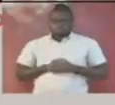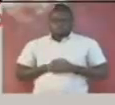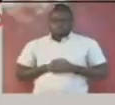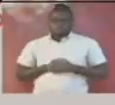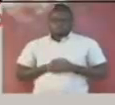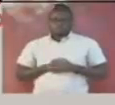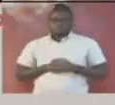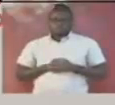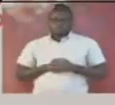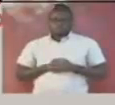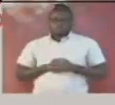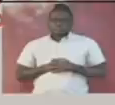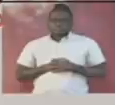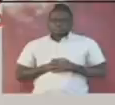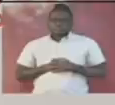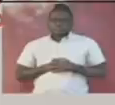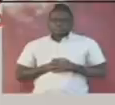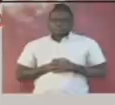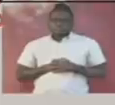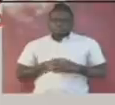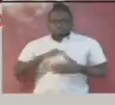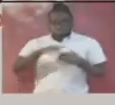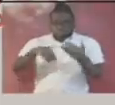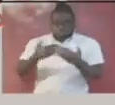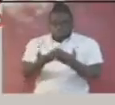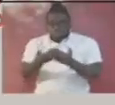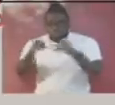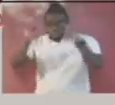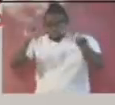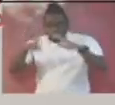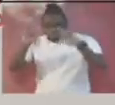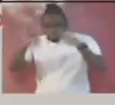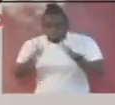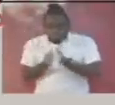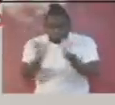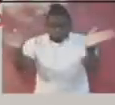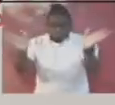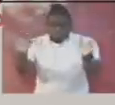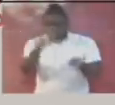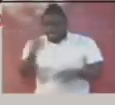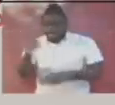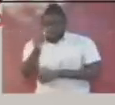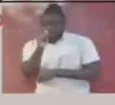Total number of persons tested at both public and private facilities,